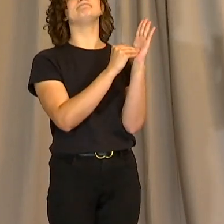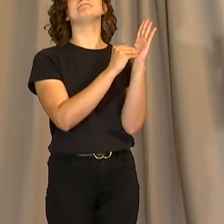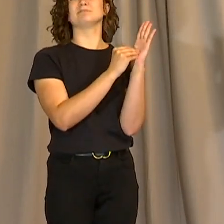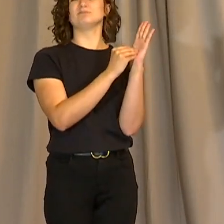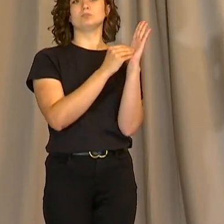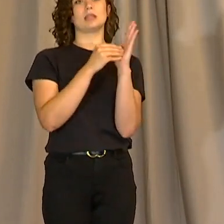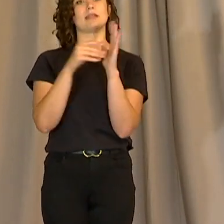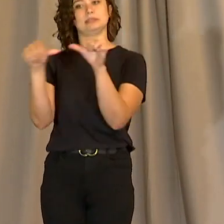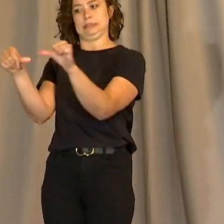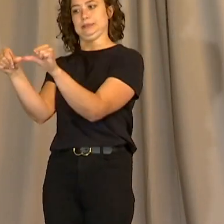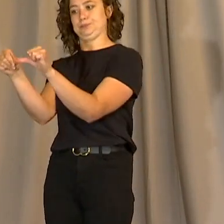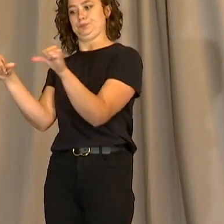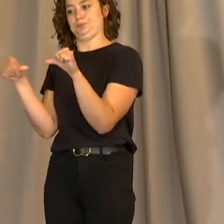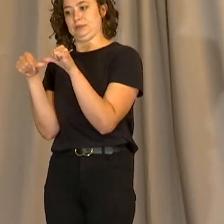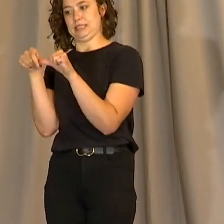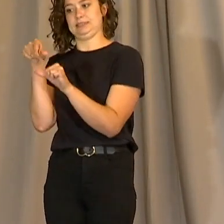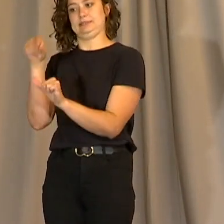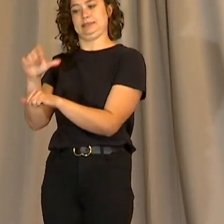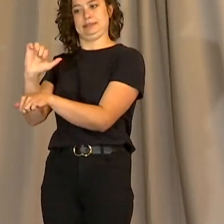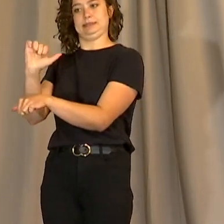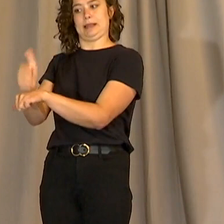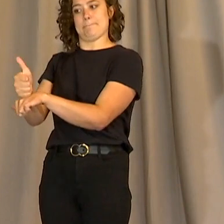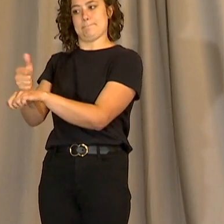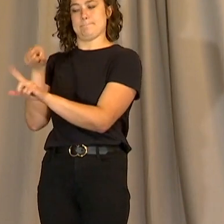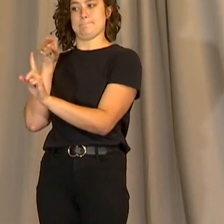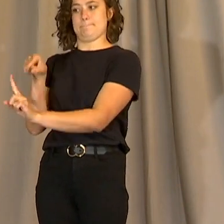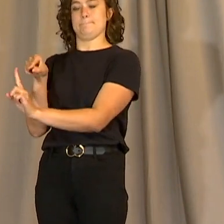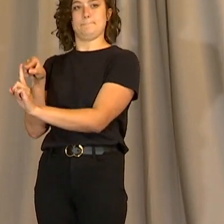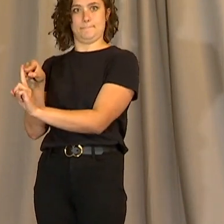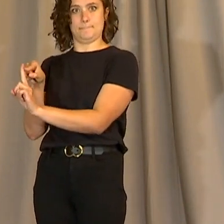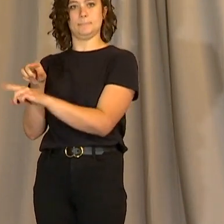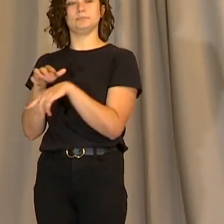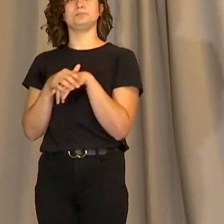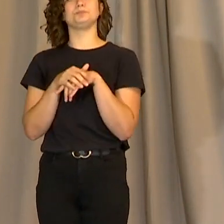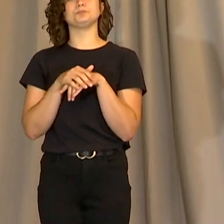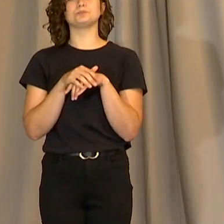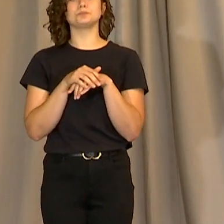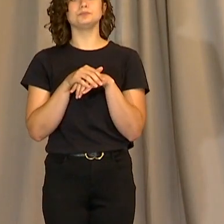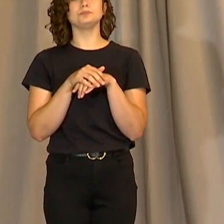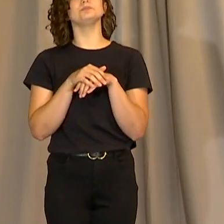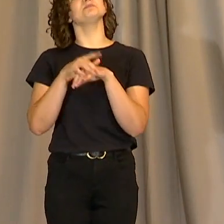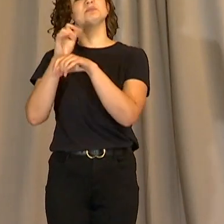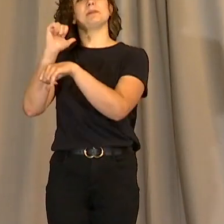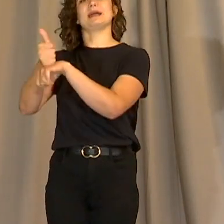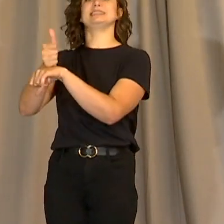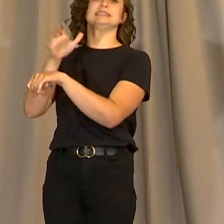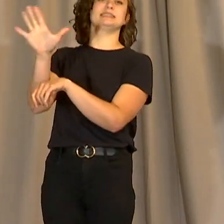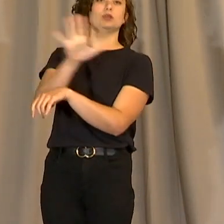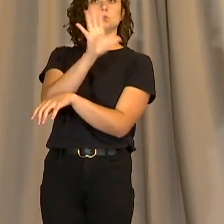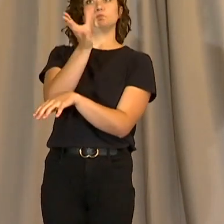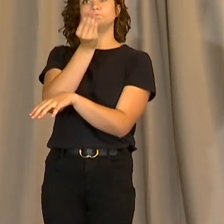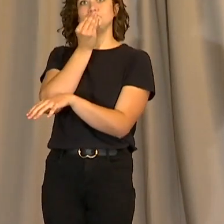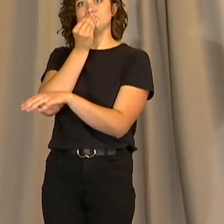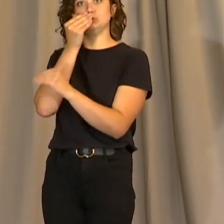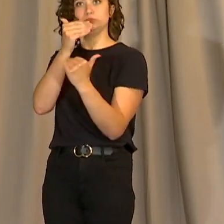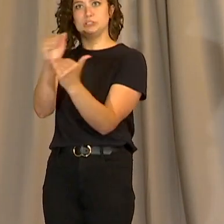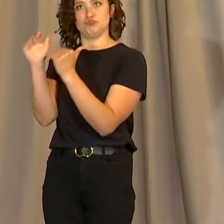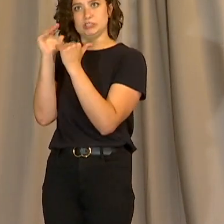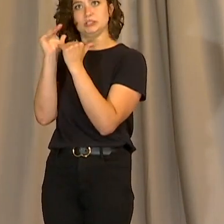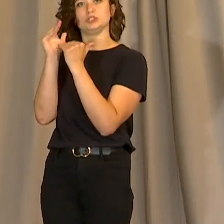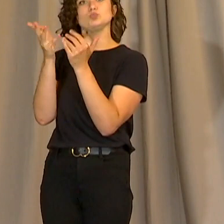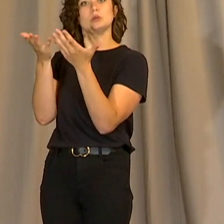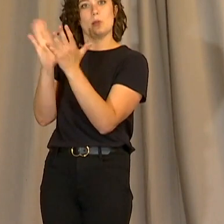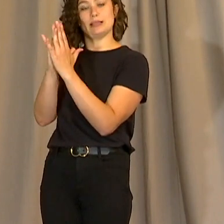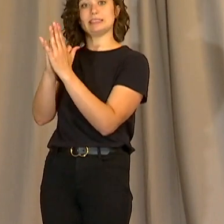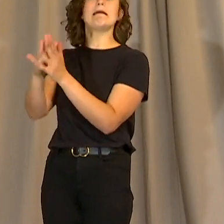space, a designated table for very specific meal choices based on those restrictions and requests with names on the boxes.